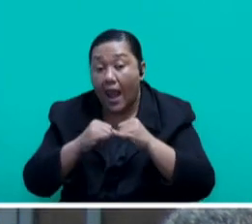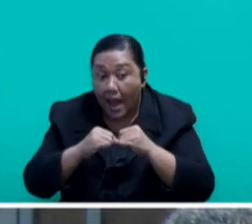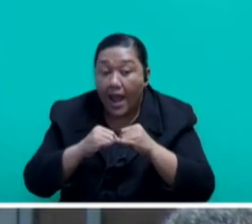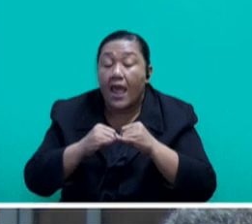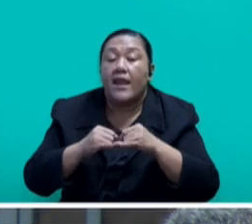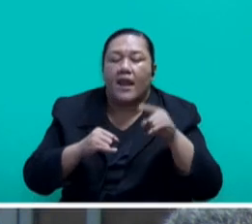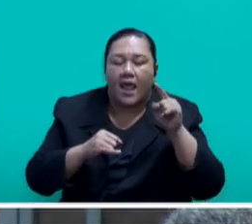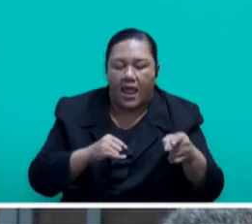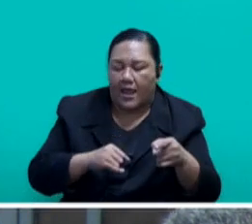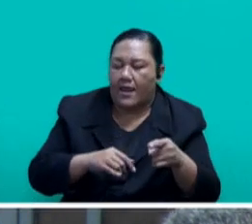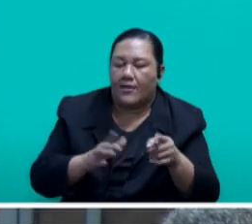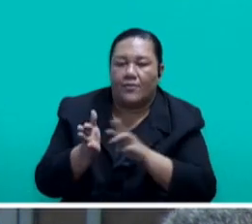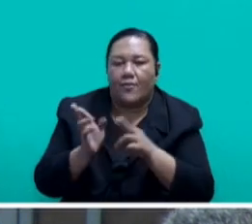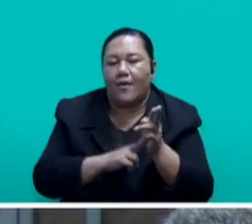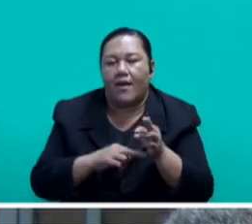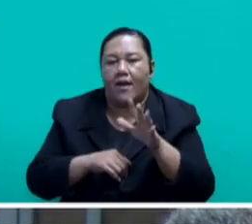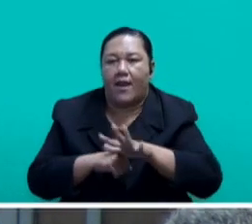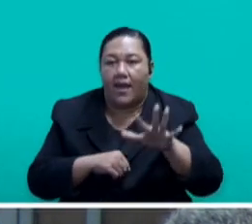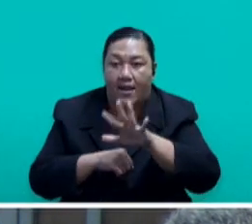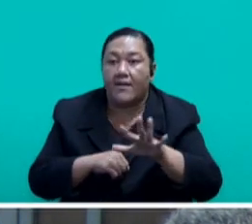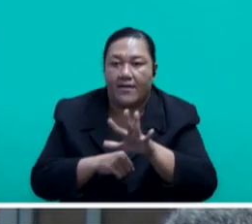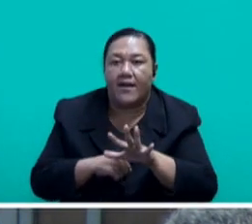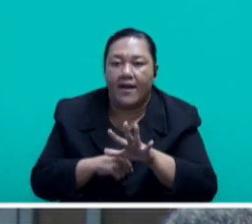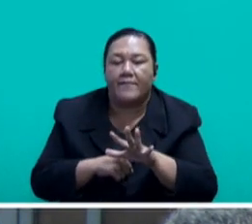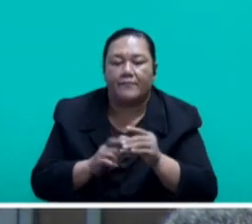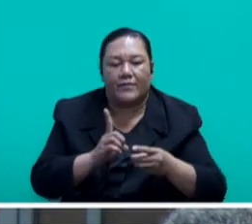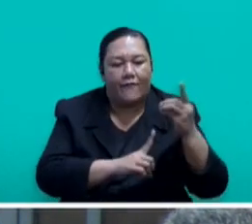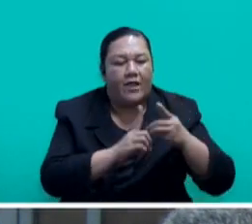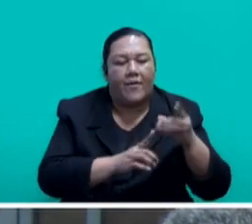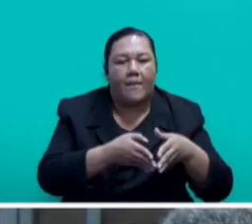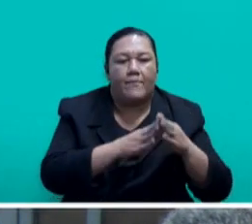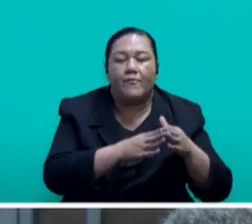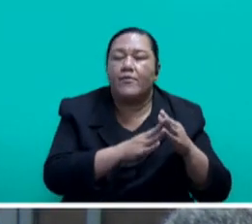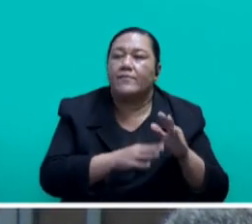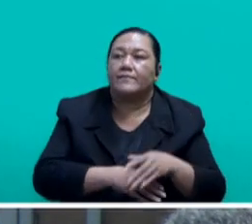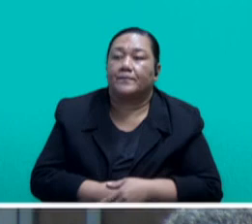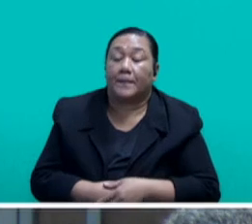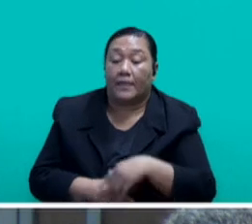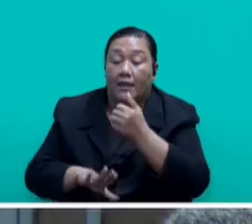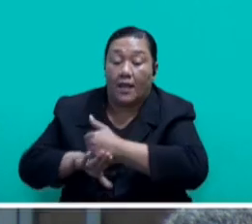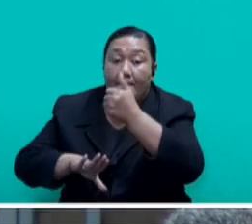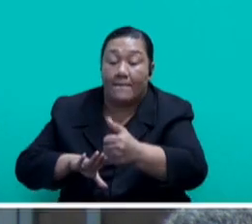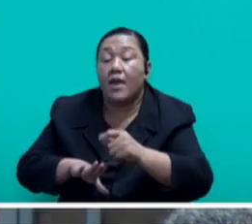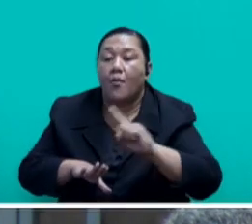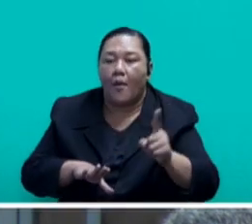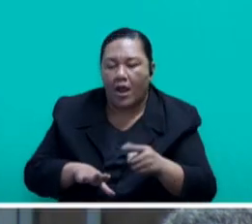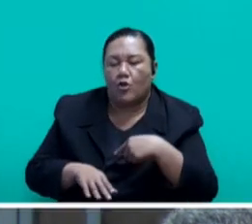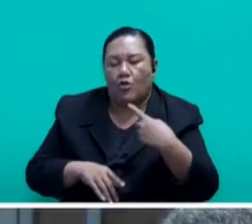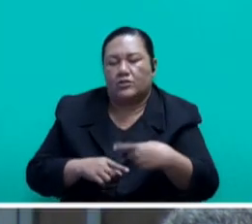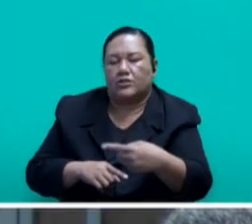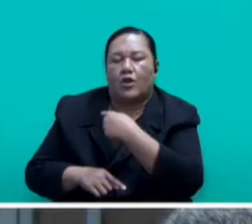national disaster management. Mr. Speaker, sir, the coalition government remains committed to improving